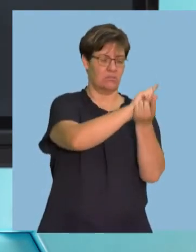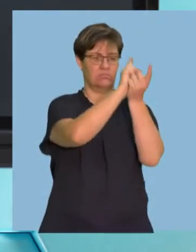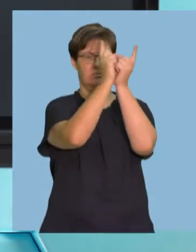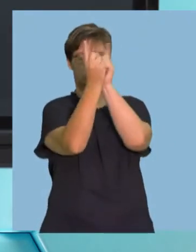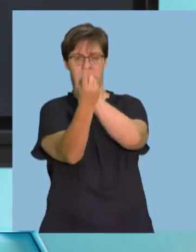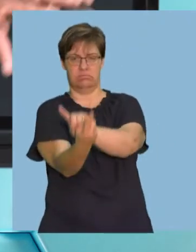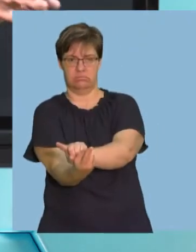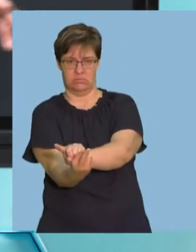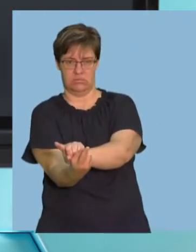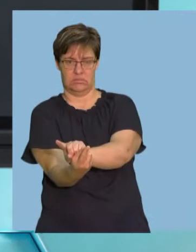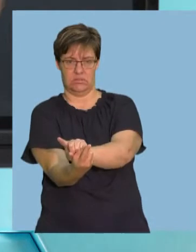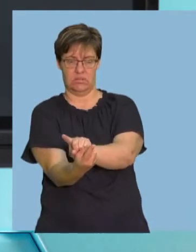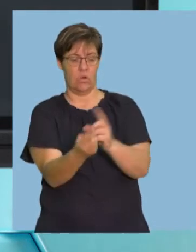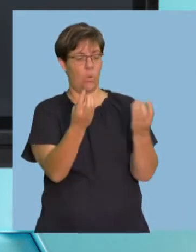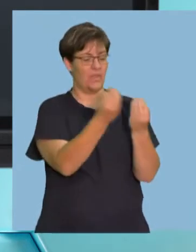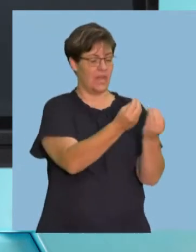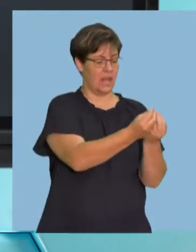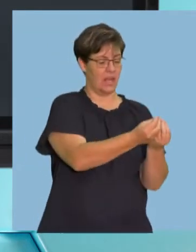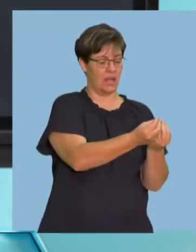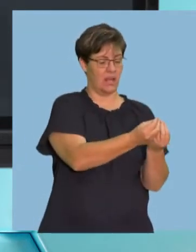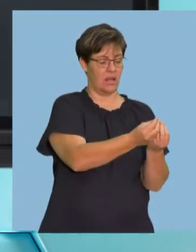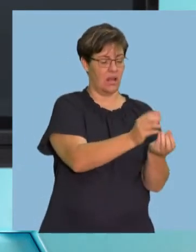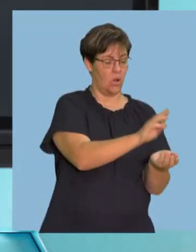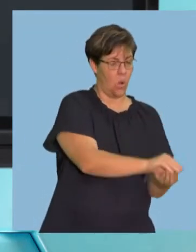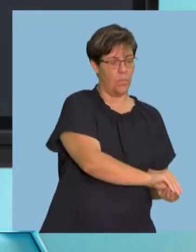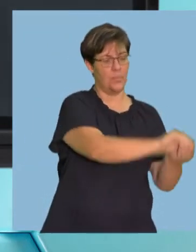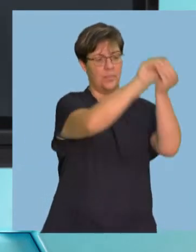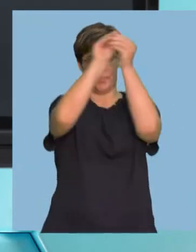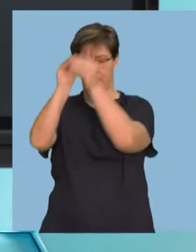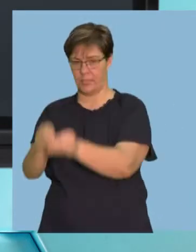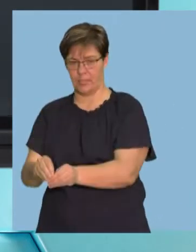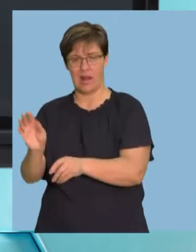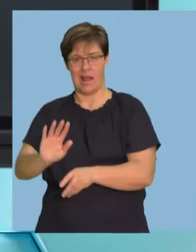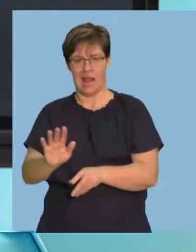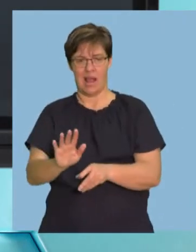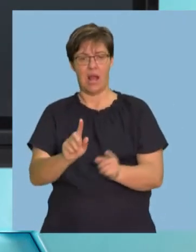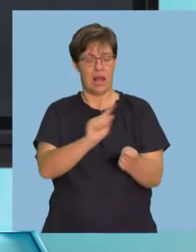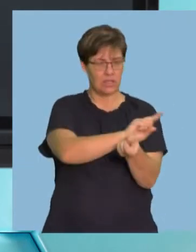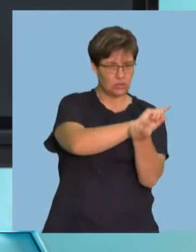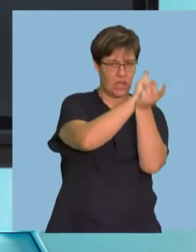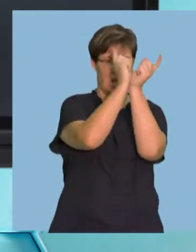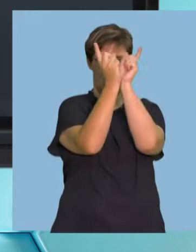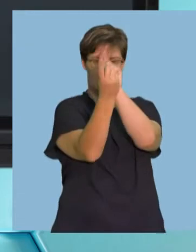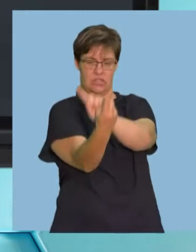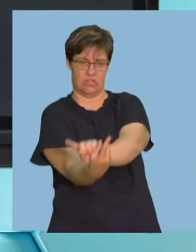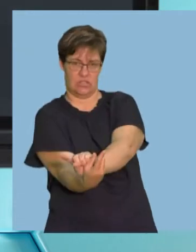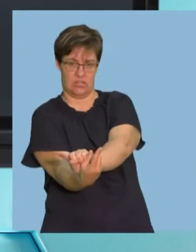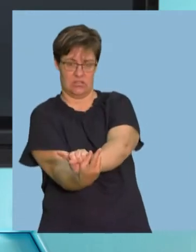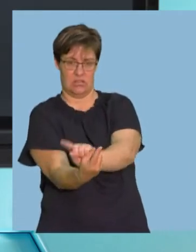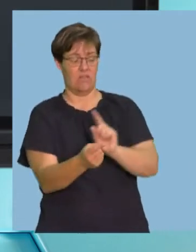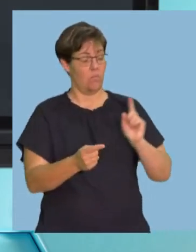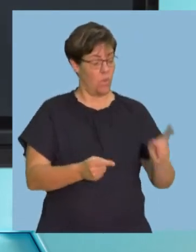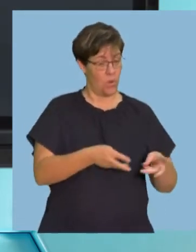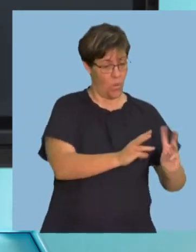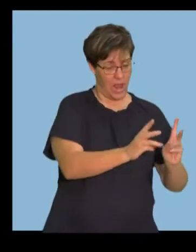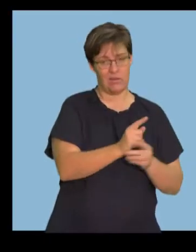transferring energy from one object to the other. Yet, our focus for today has to do with the conversion of energy from one form to